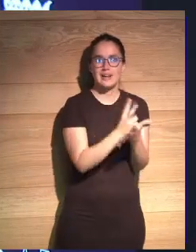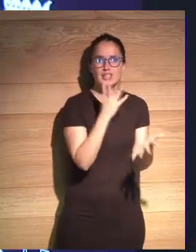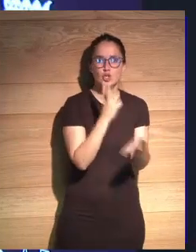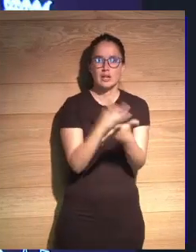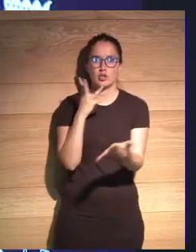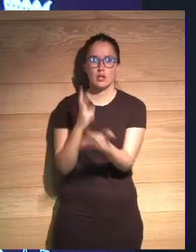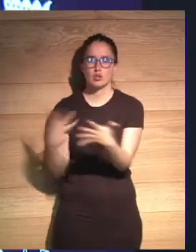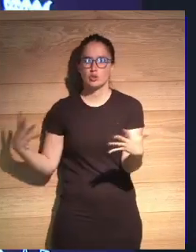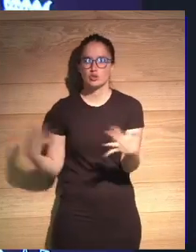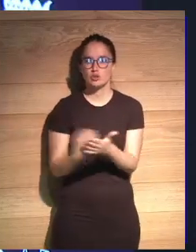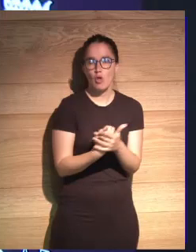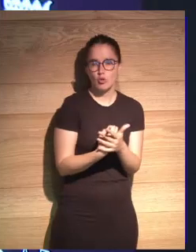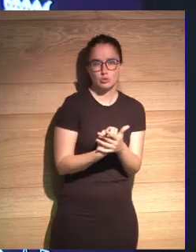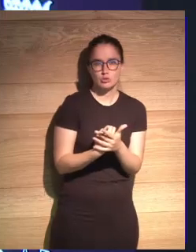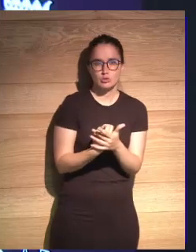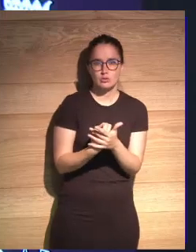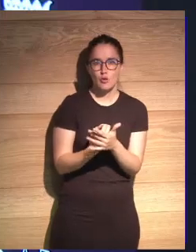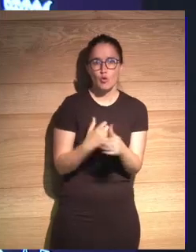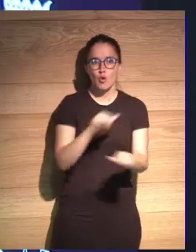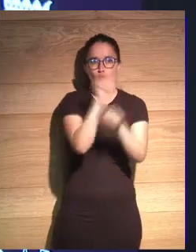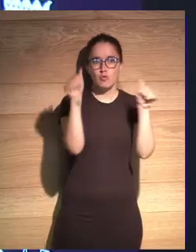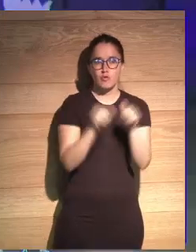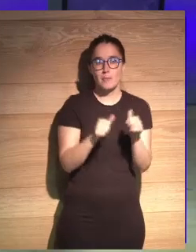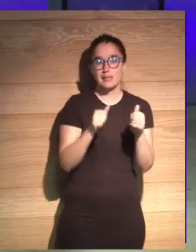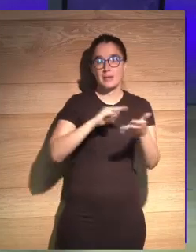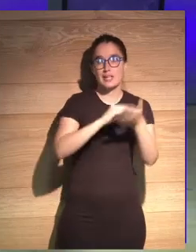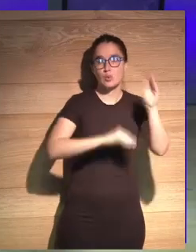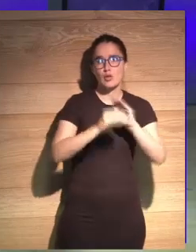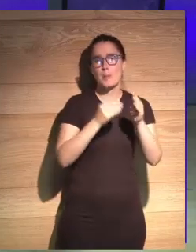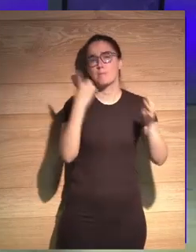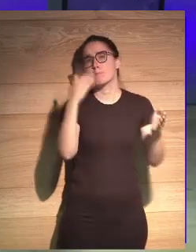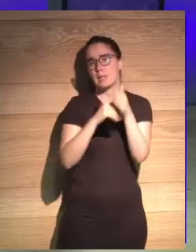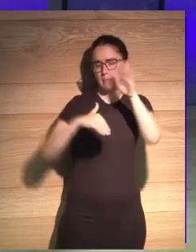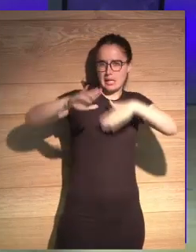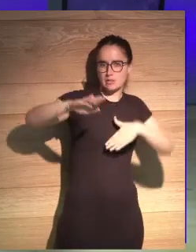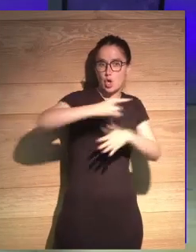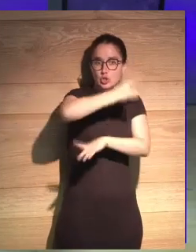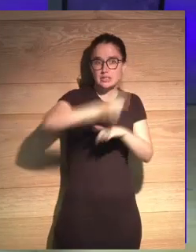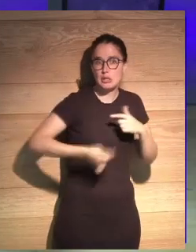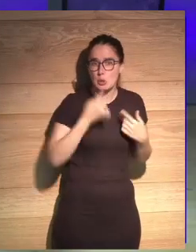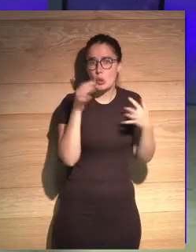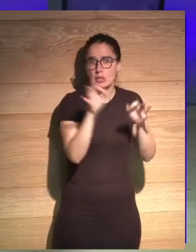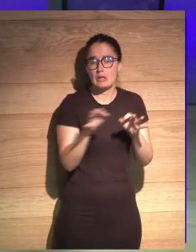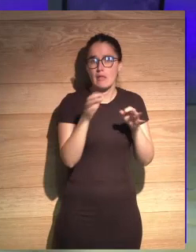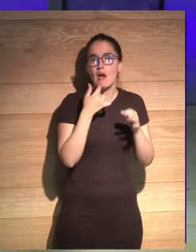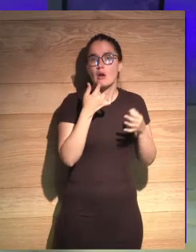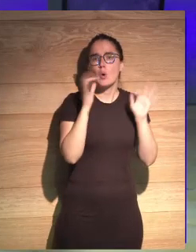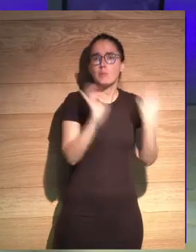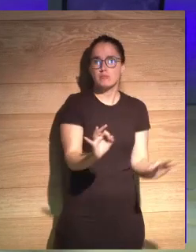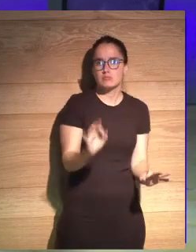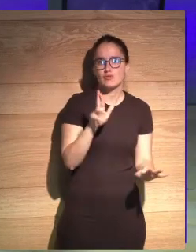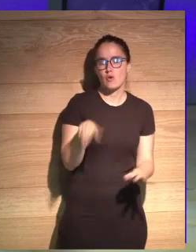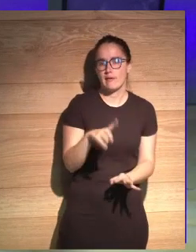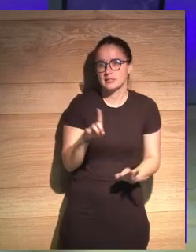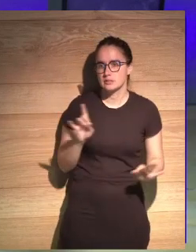world and you have to make do. And you have all these challenges and there are thousands of ways to overcome them.